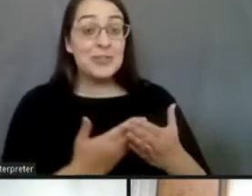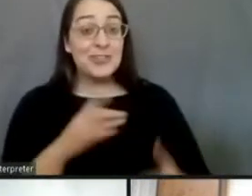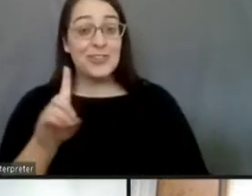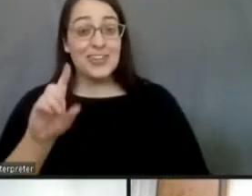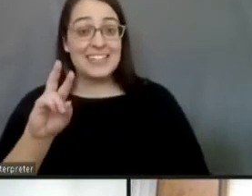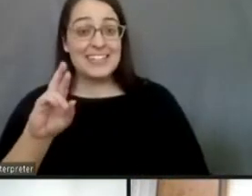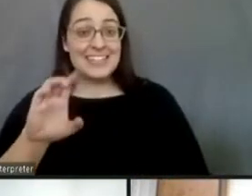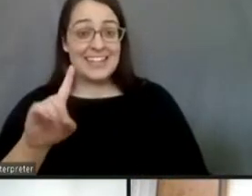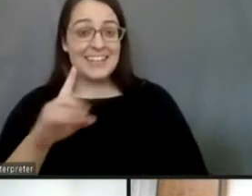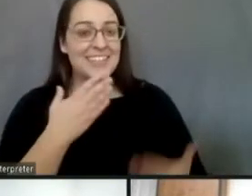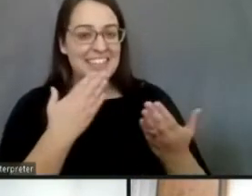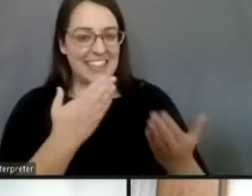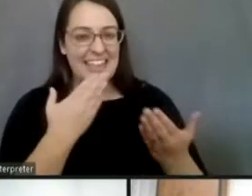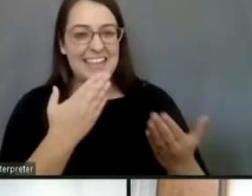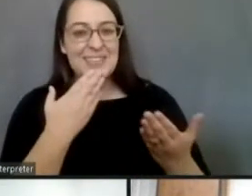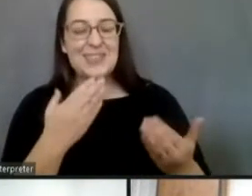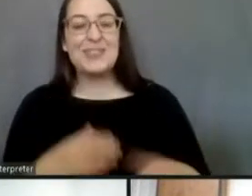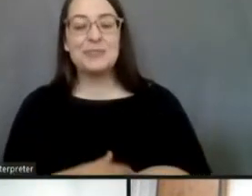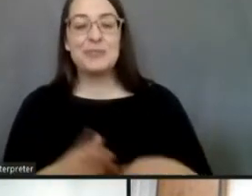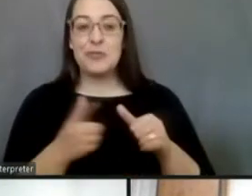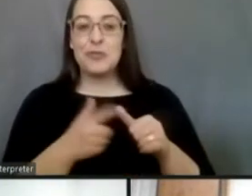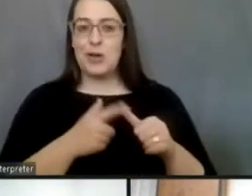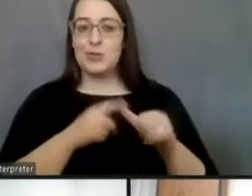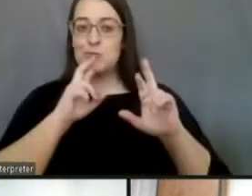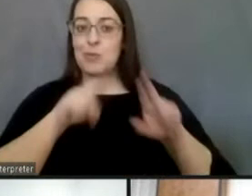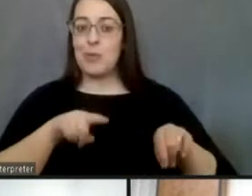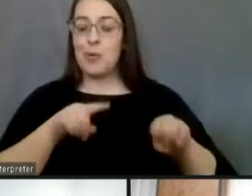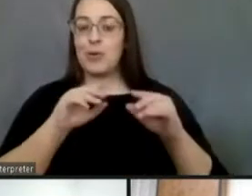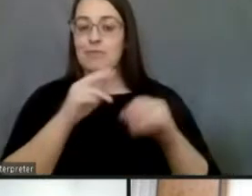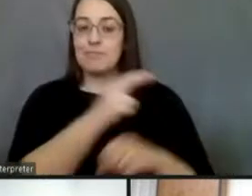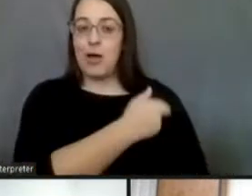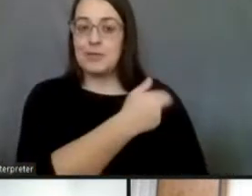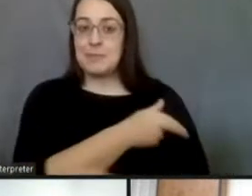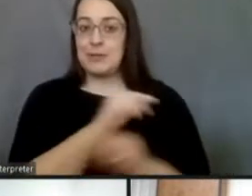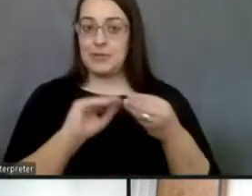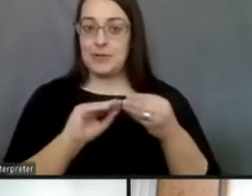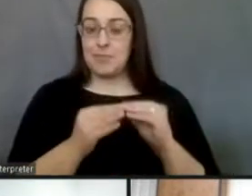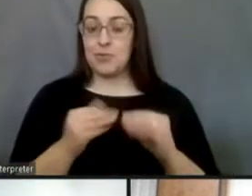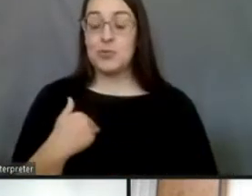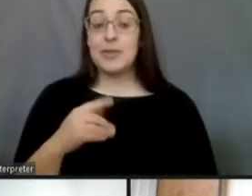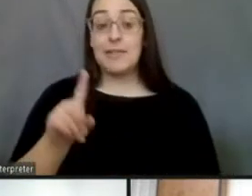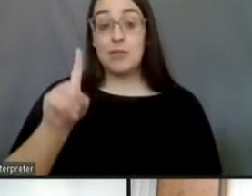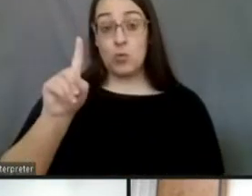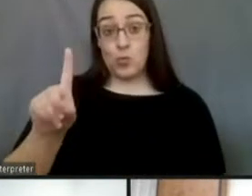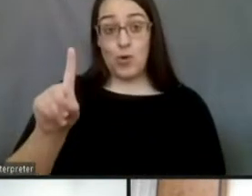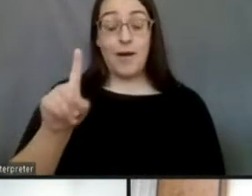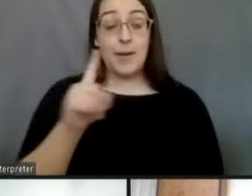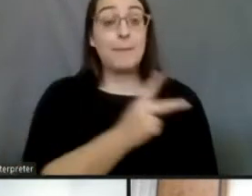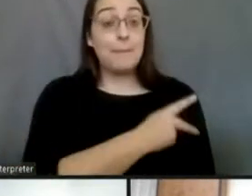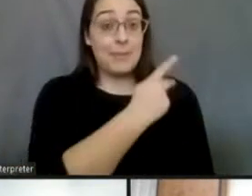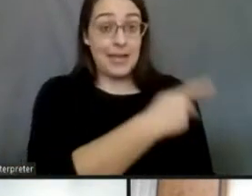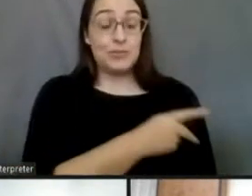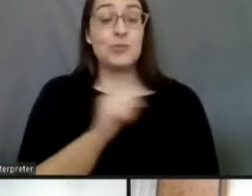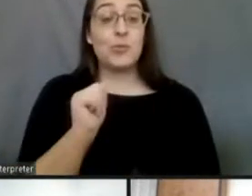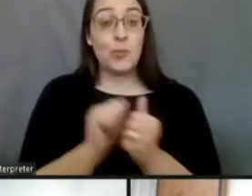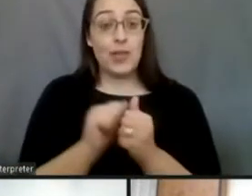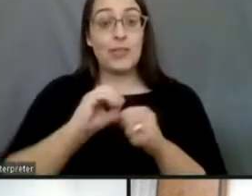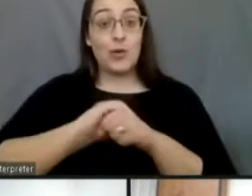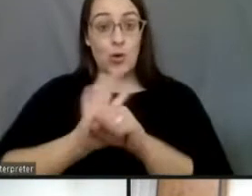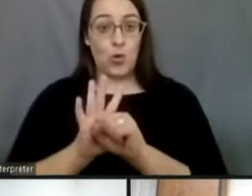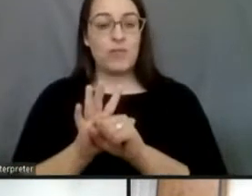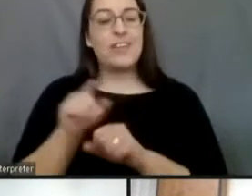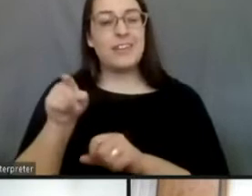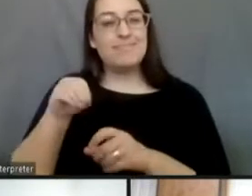Thank you. So first, I'm going to report on our hospital numbers. We currently have one inpatient with COVID positive, and that patient's in